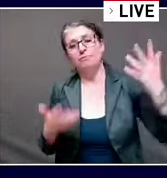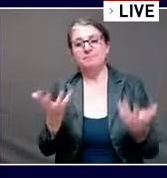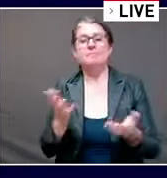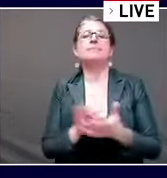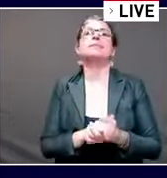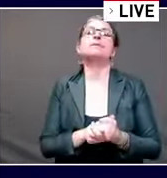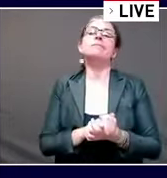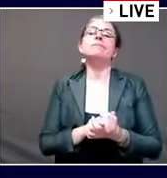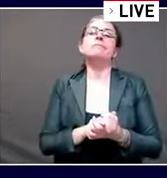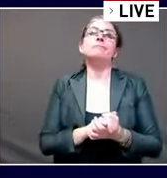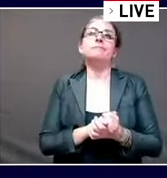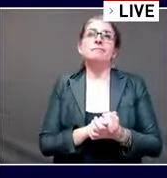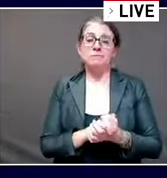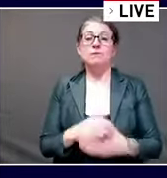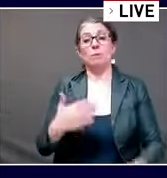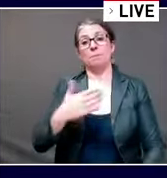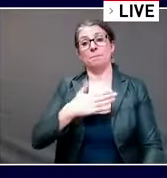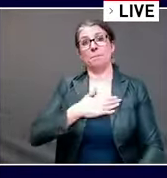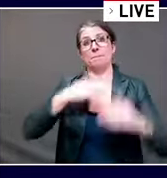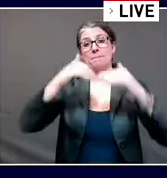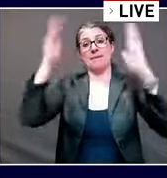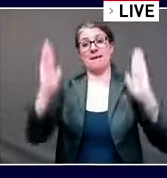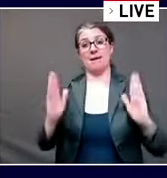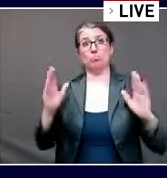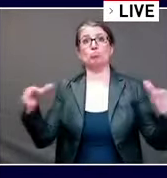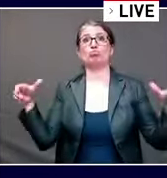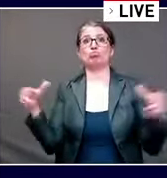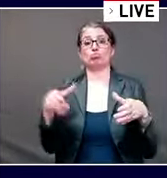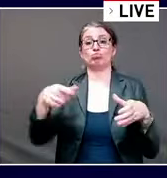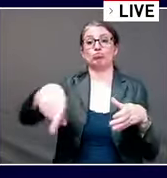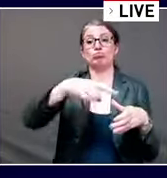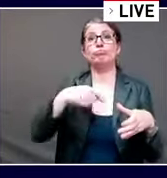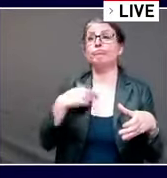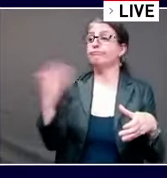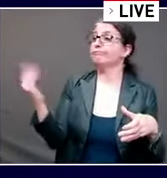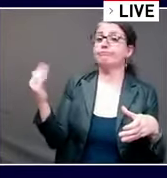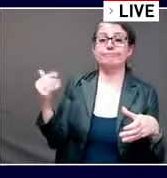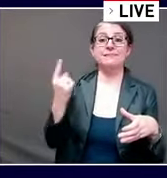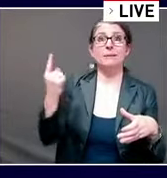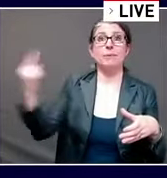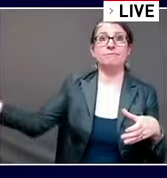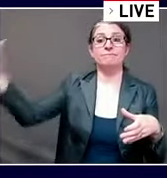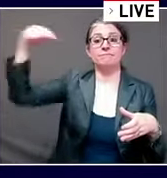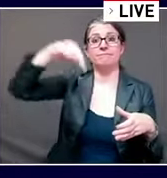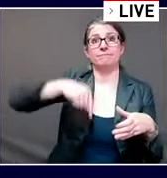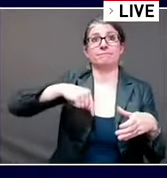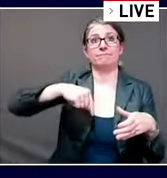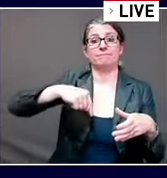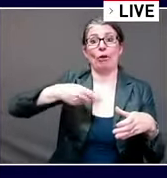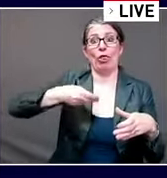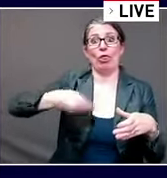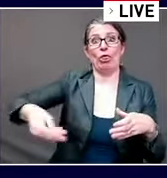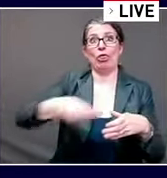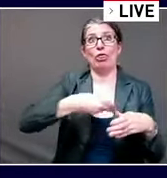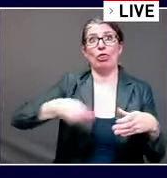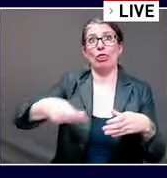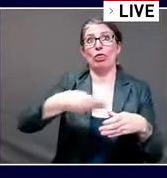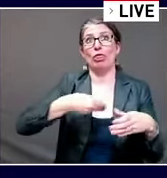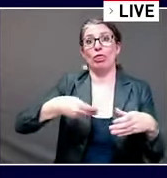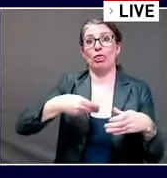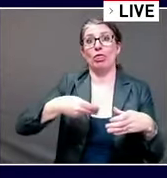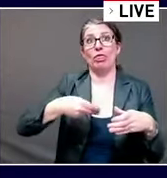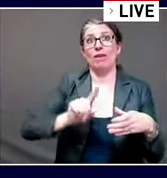outbreaks that we're starting to see, which generates more cases in the community, which means that gathering indoors is more risky, which means